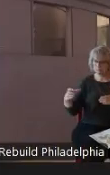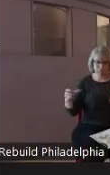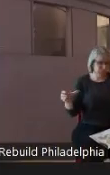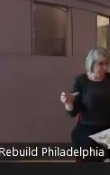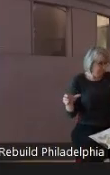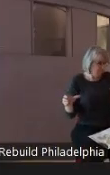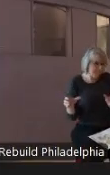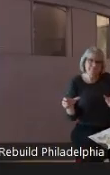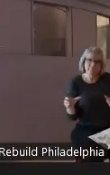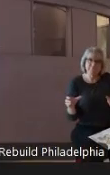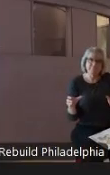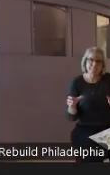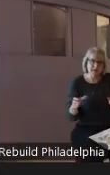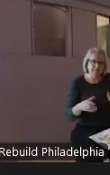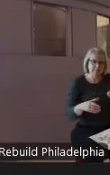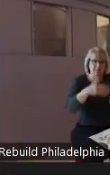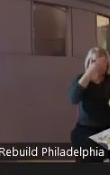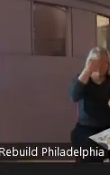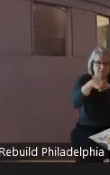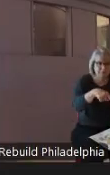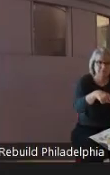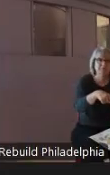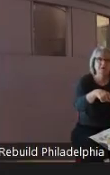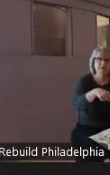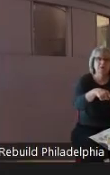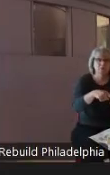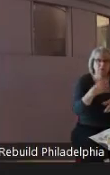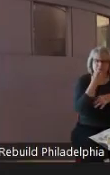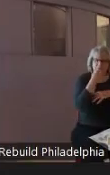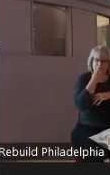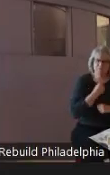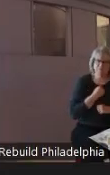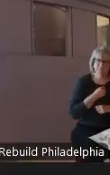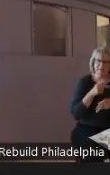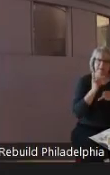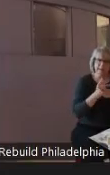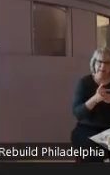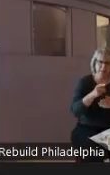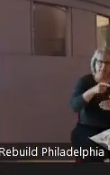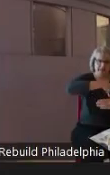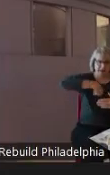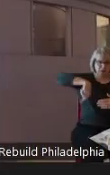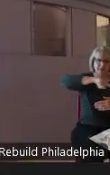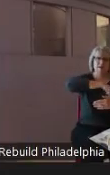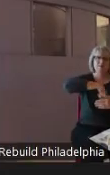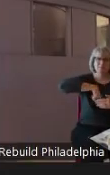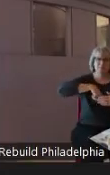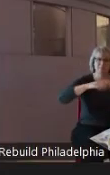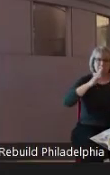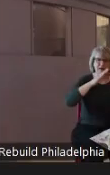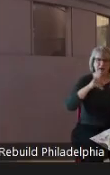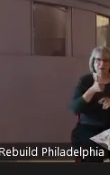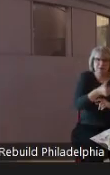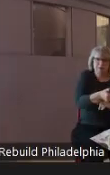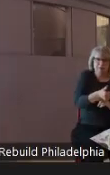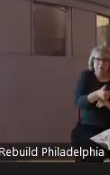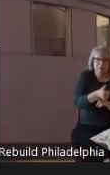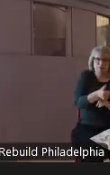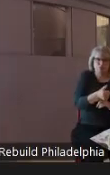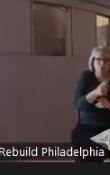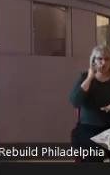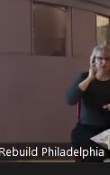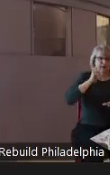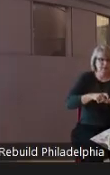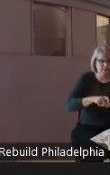And the idea to preserve the Carousel House was certainly a recognition of